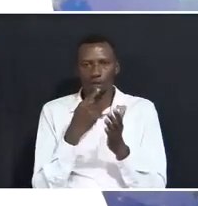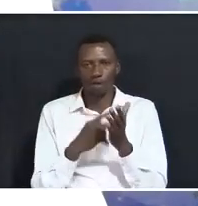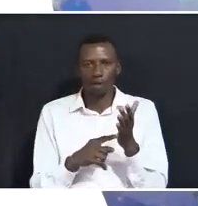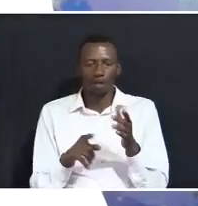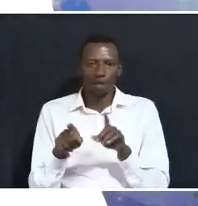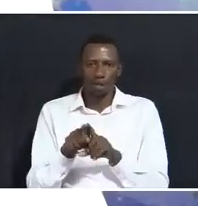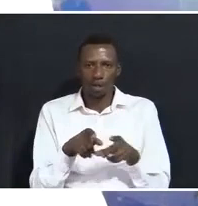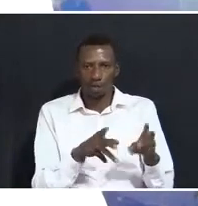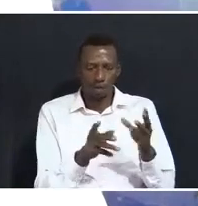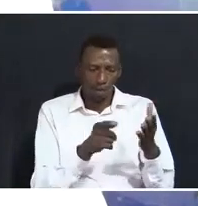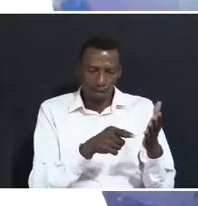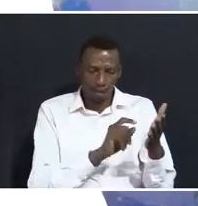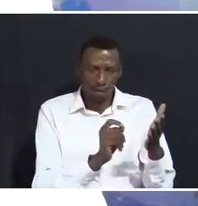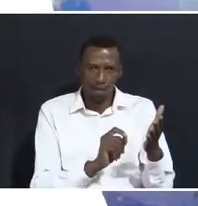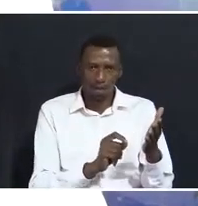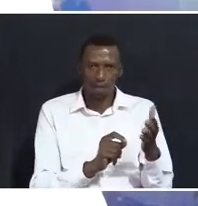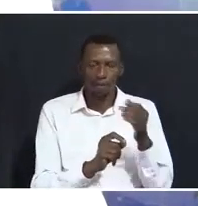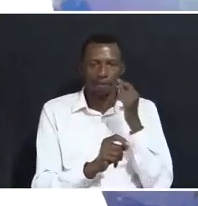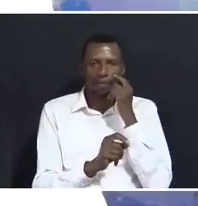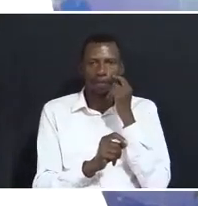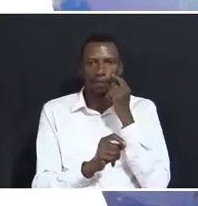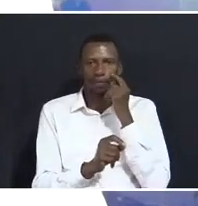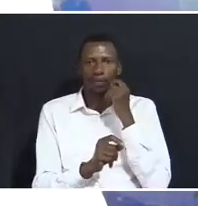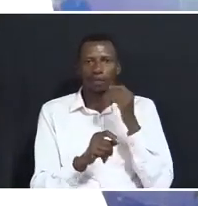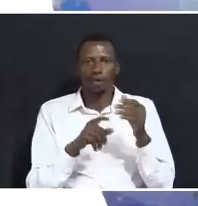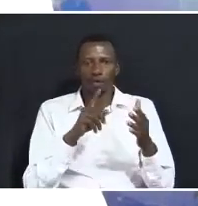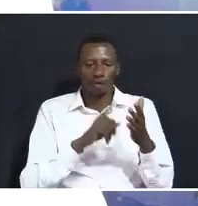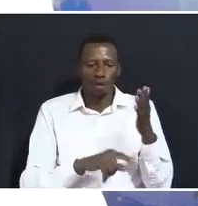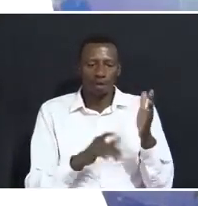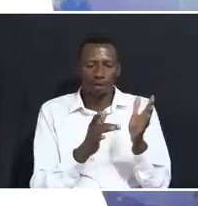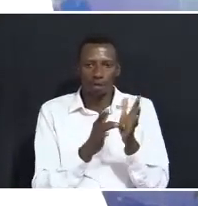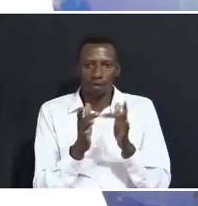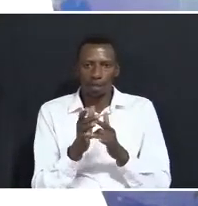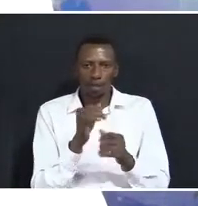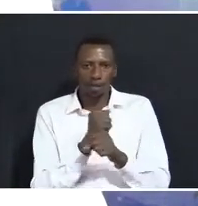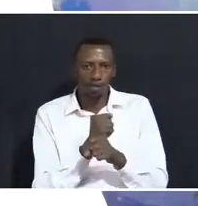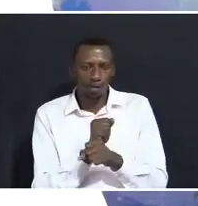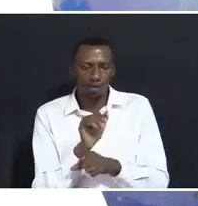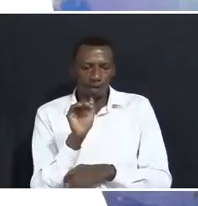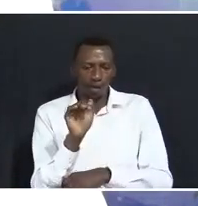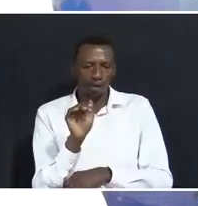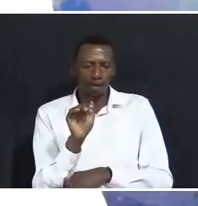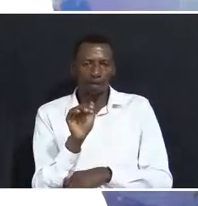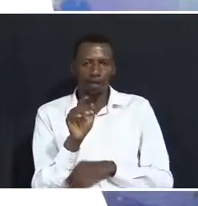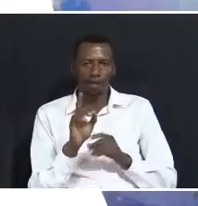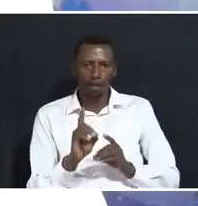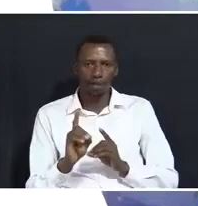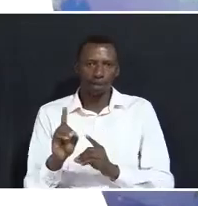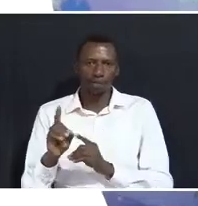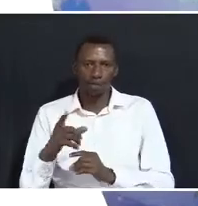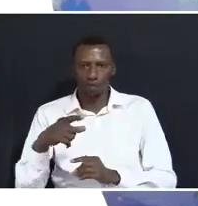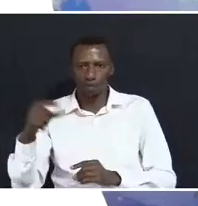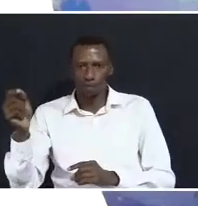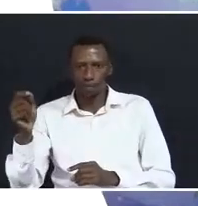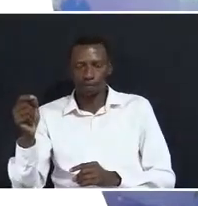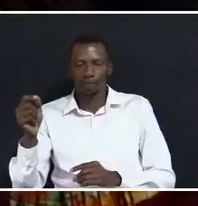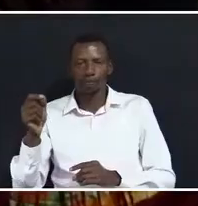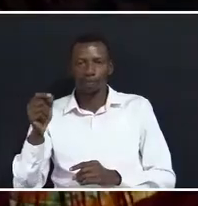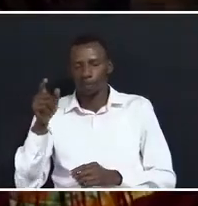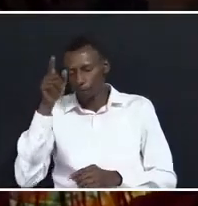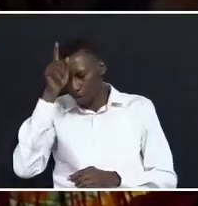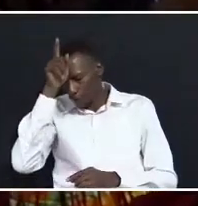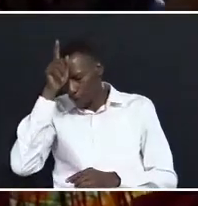written. This, what Jesus is doing, asking the disciples to go to the village that was over against